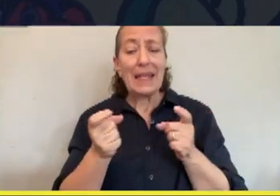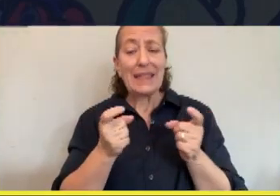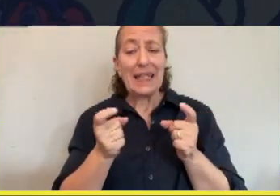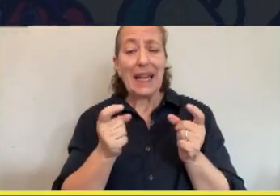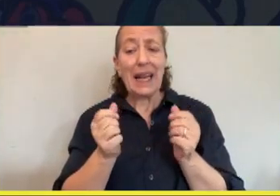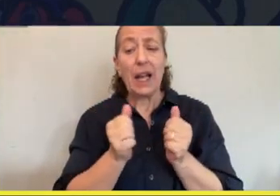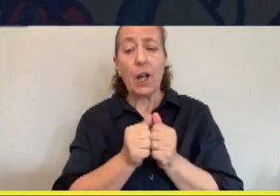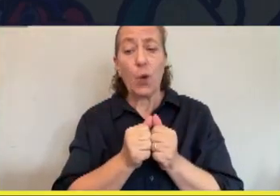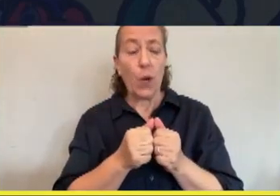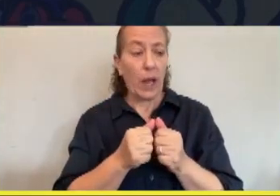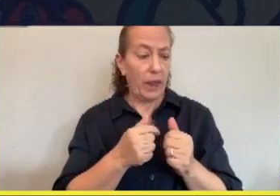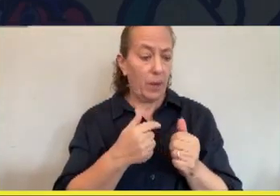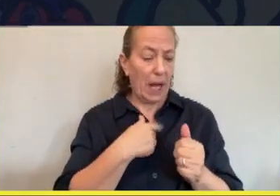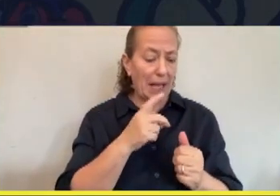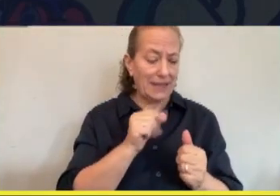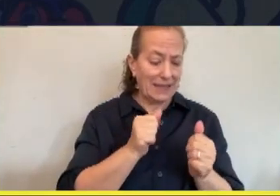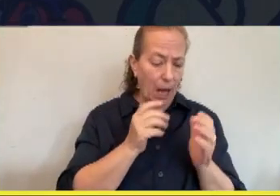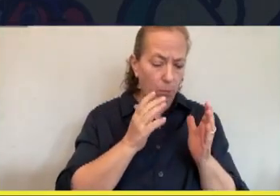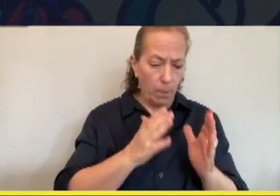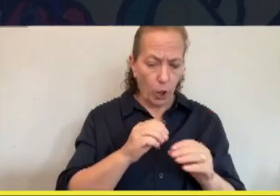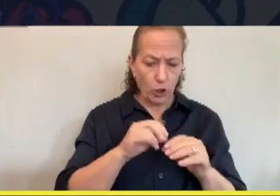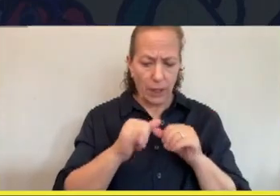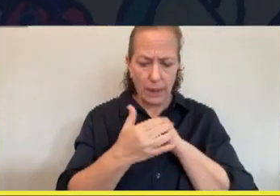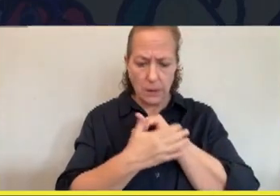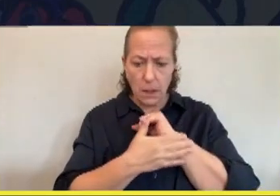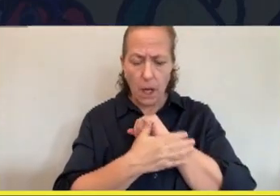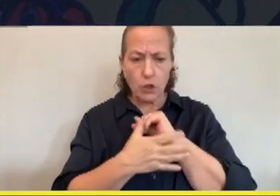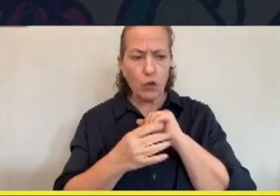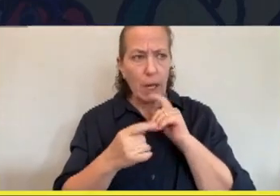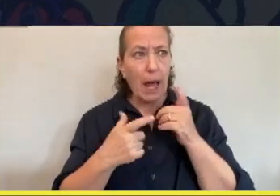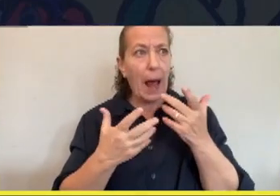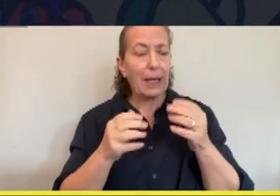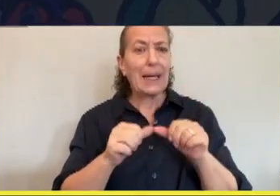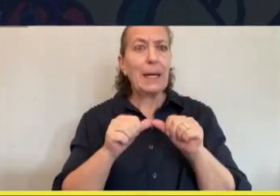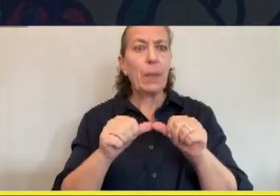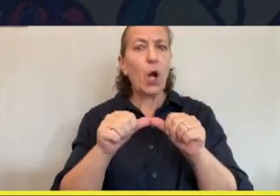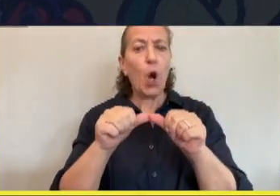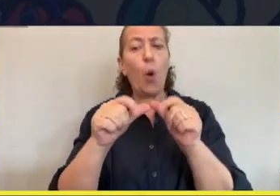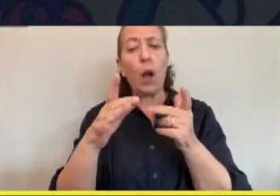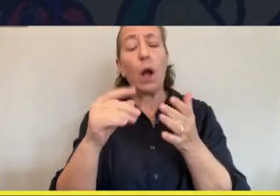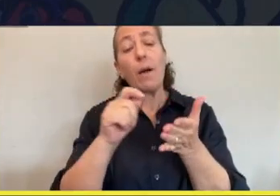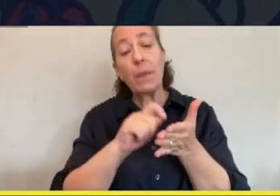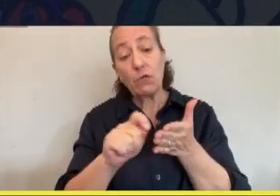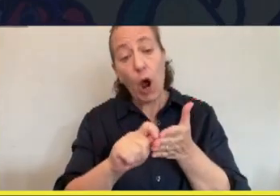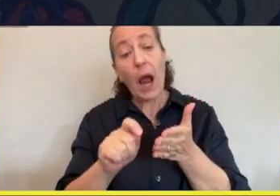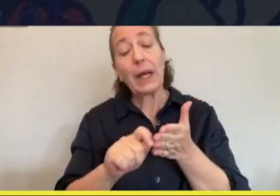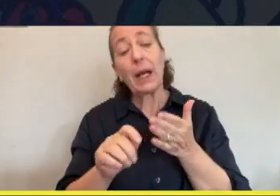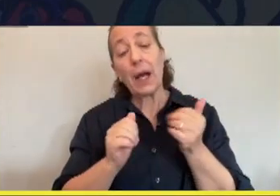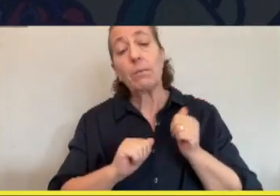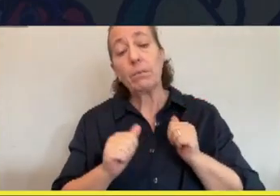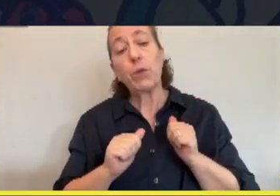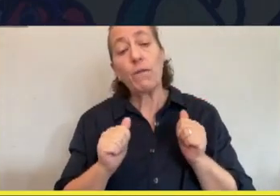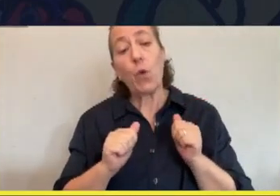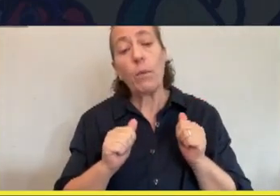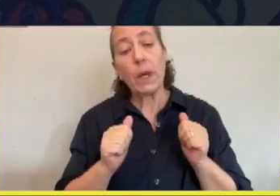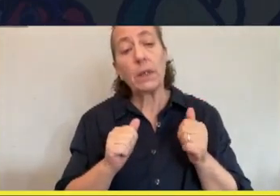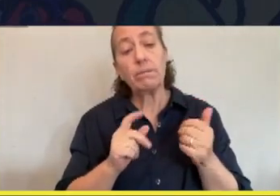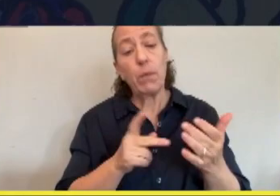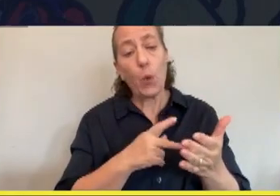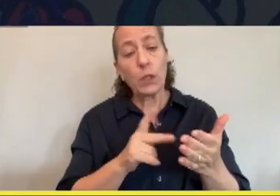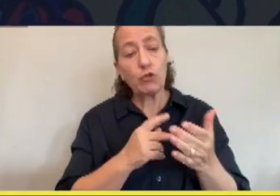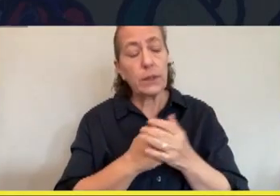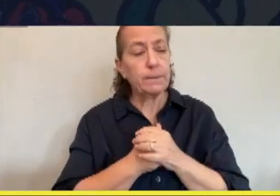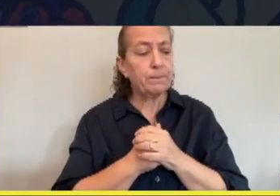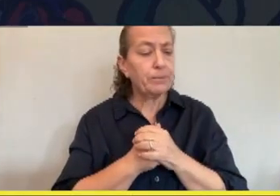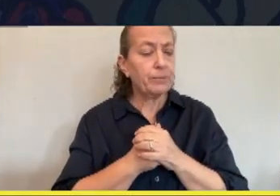country and of keeping going, frankly, I have been writing and performing poetry. And so, well, ordinarily at an